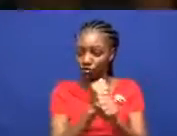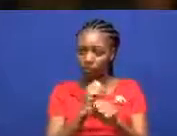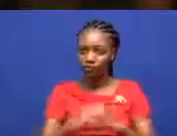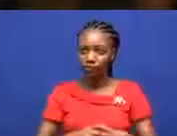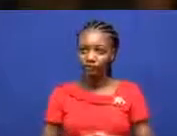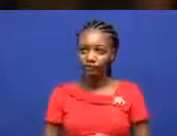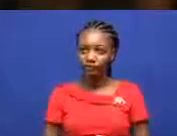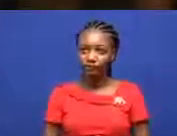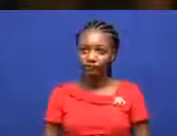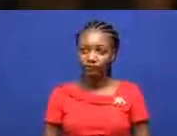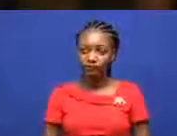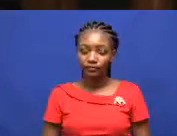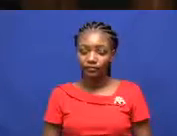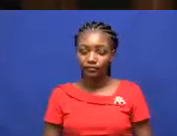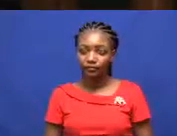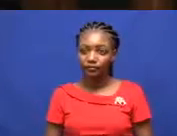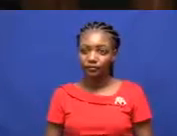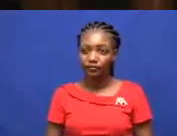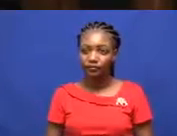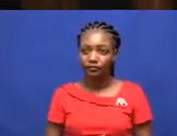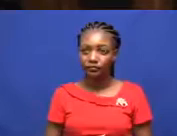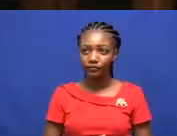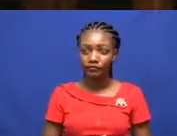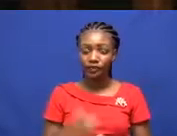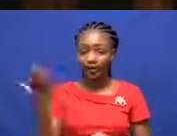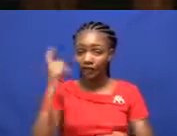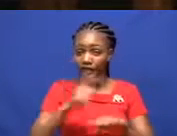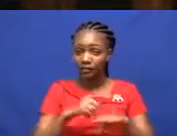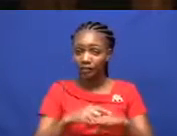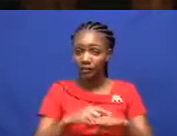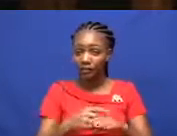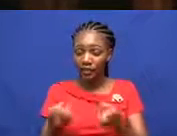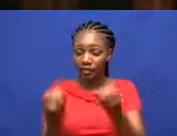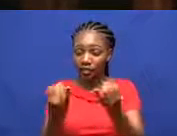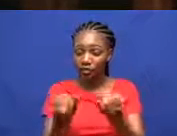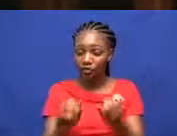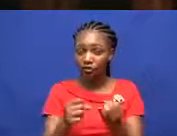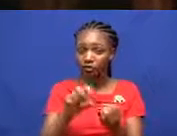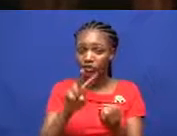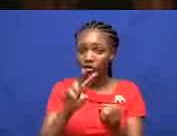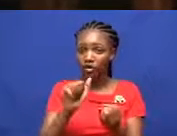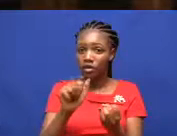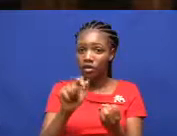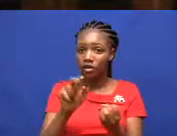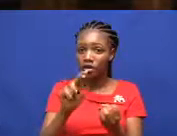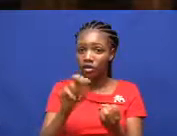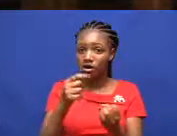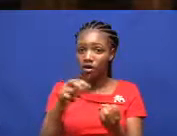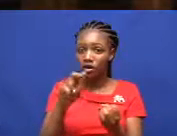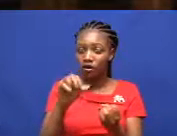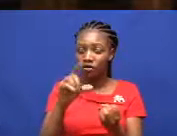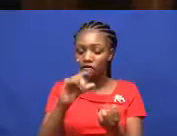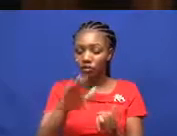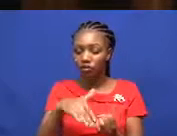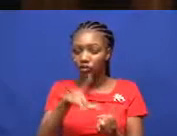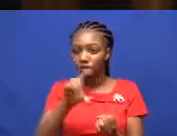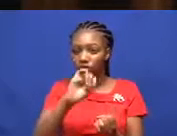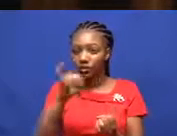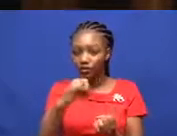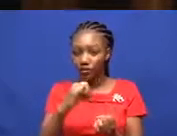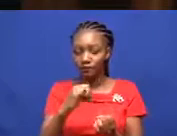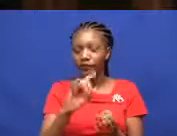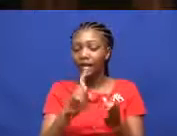Then alikuwa na laptop, akaeka virtual DJ. Sasa ndo akajifunza ku DJ na hiyo. So alikuwa tu ana mix na hiyo virtual